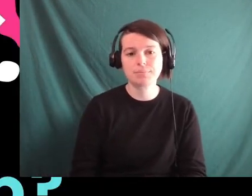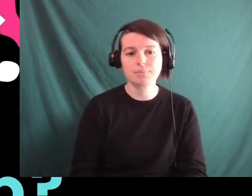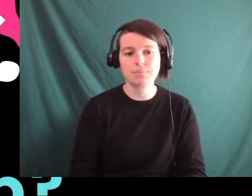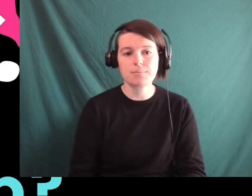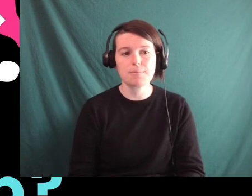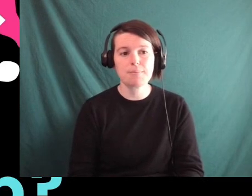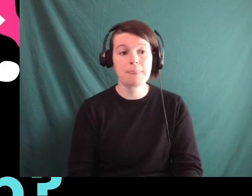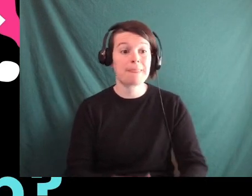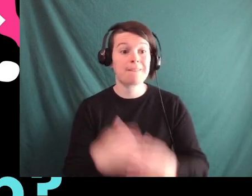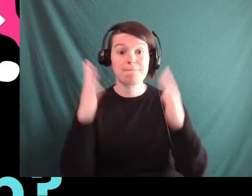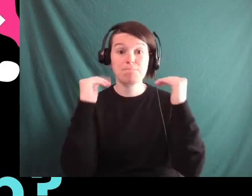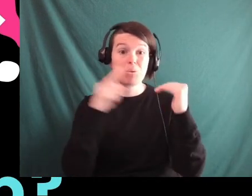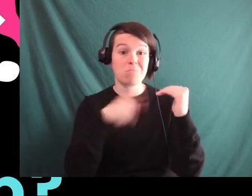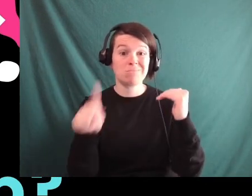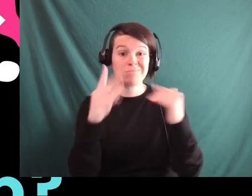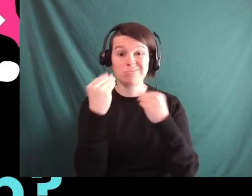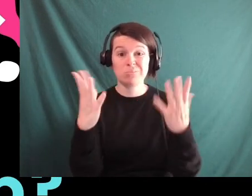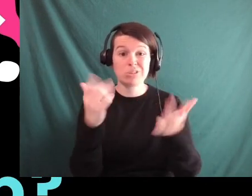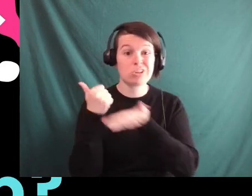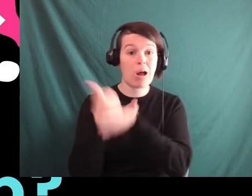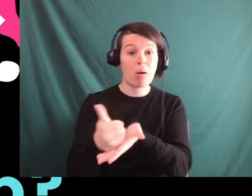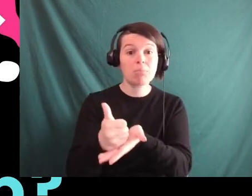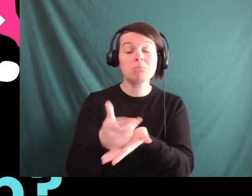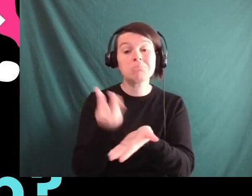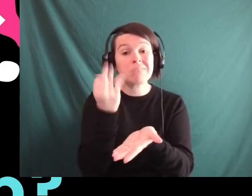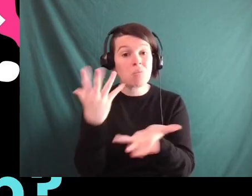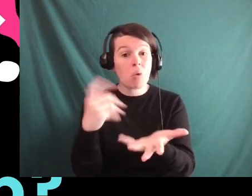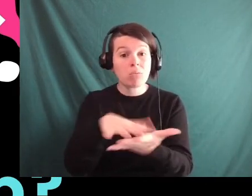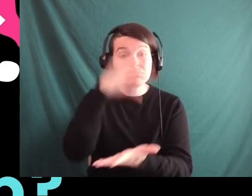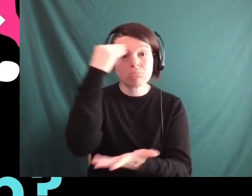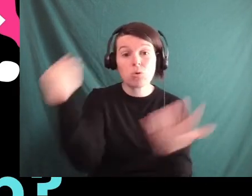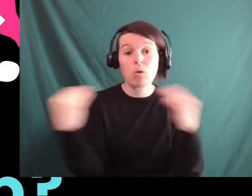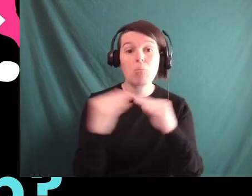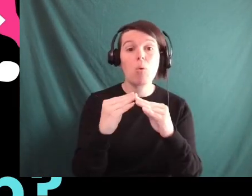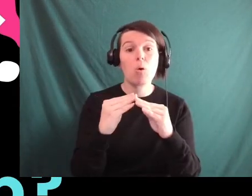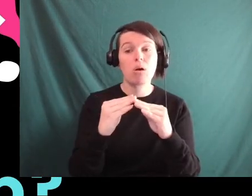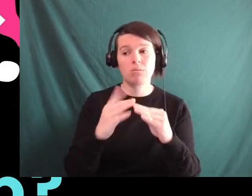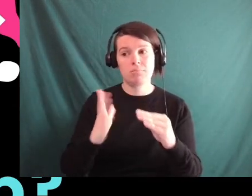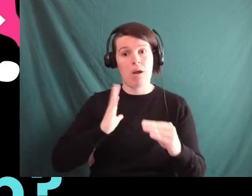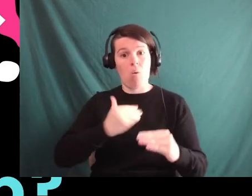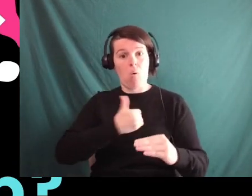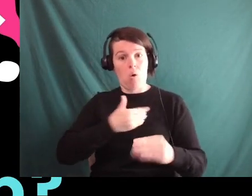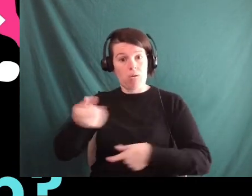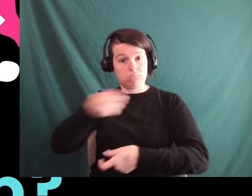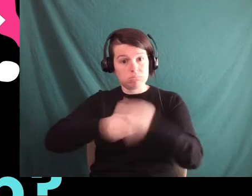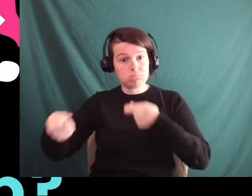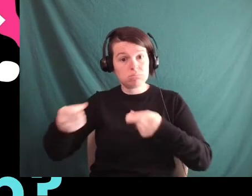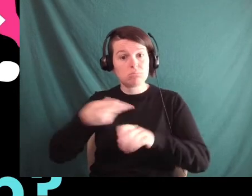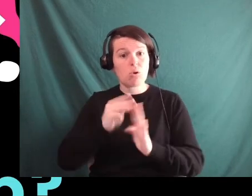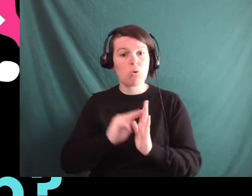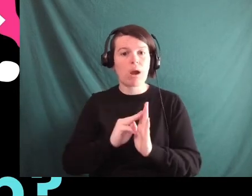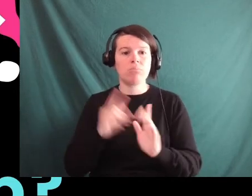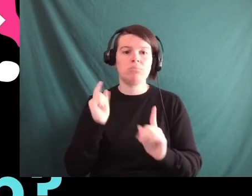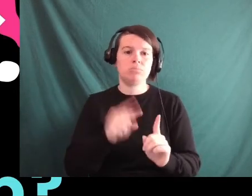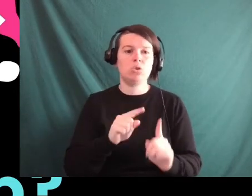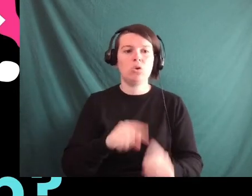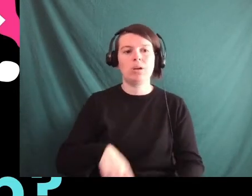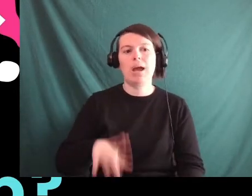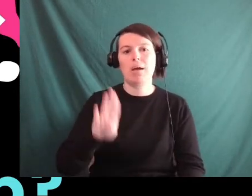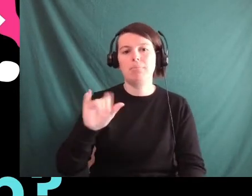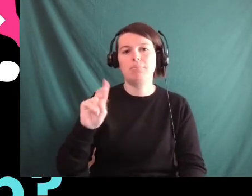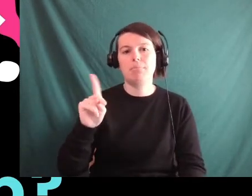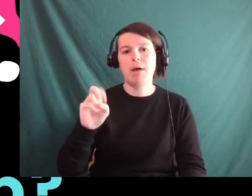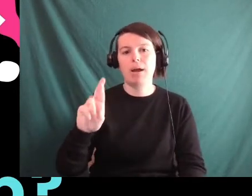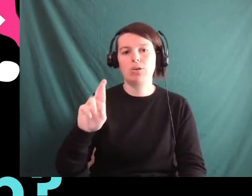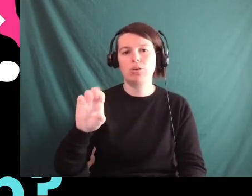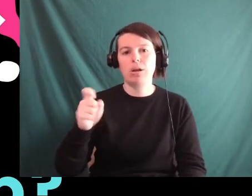I hope this information was helpful. If you want to know more about DCAT's Binder Exchange program, please visit binderexchange.org or